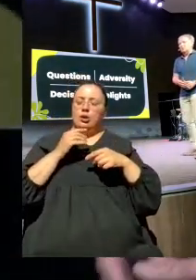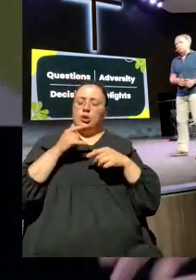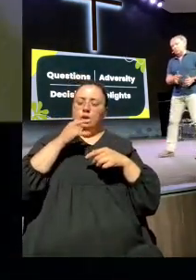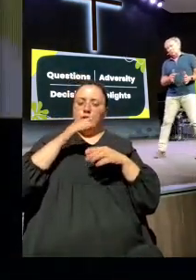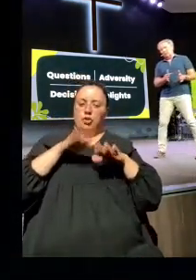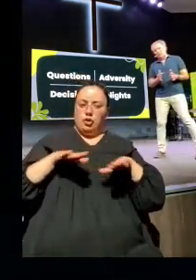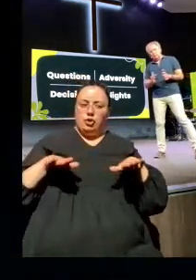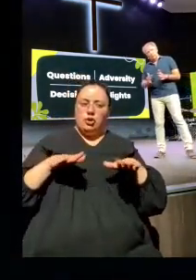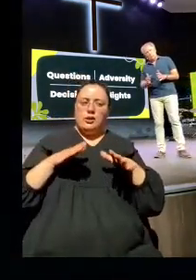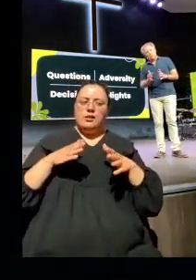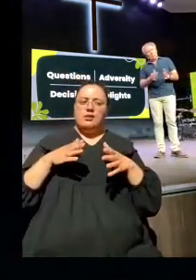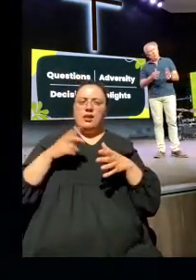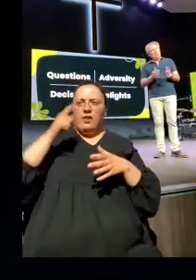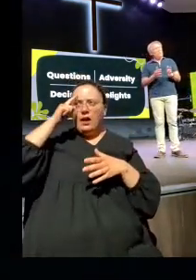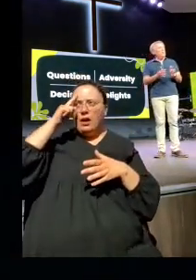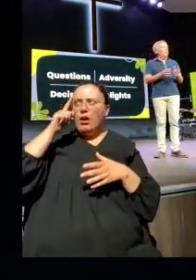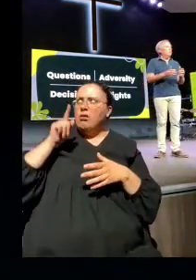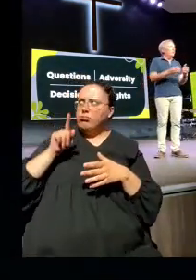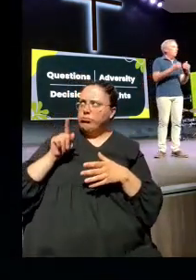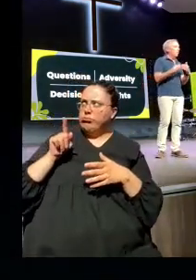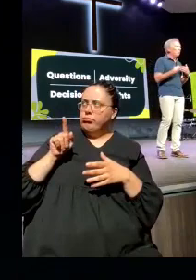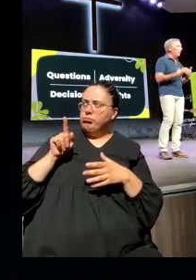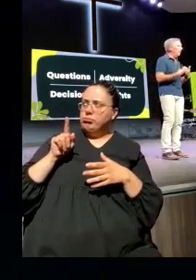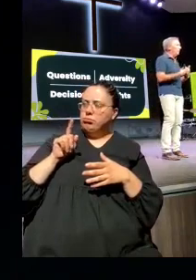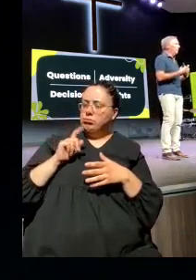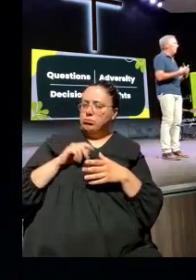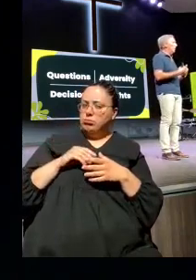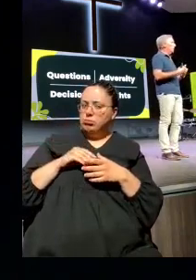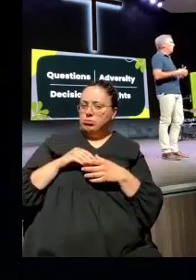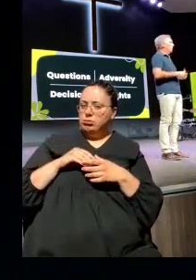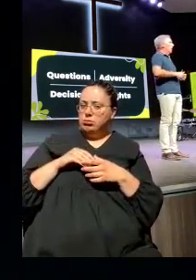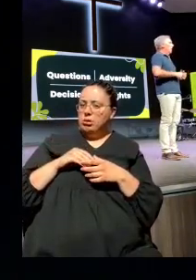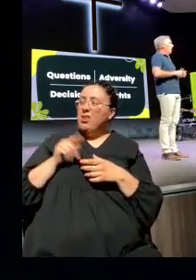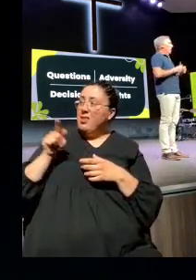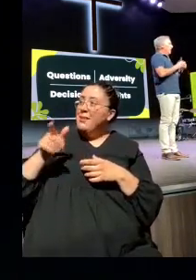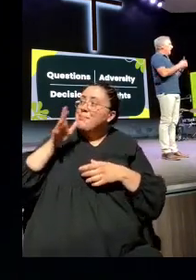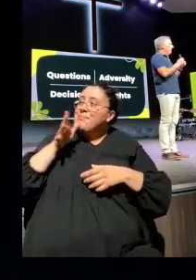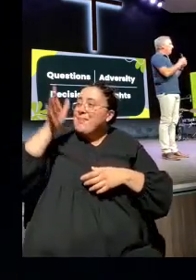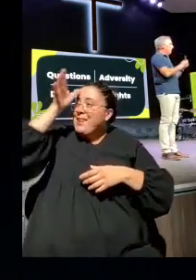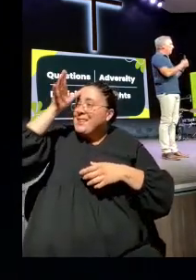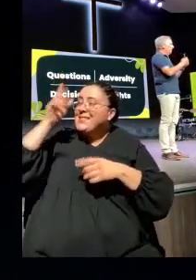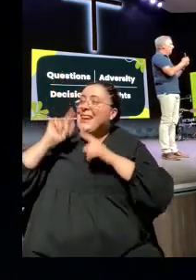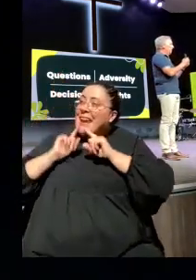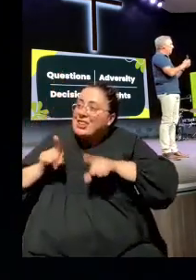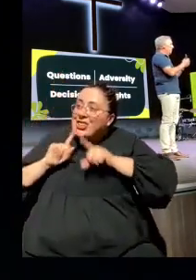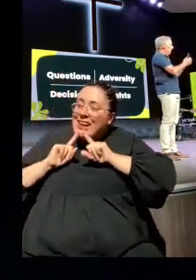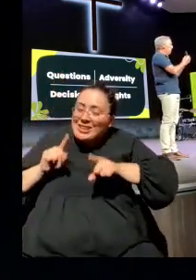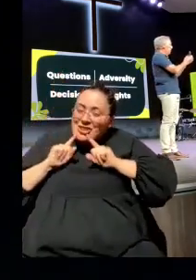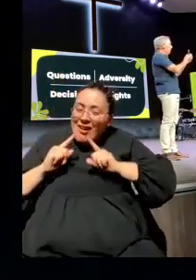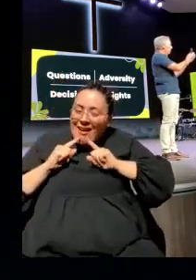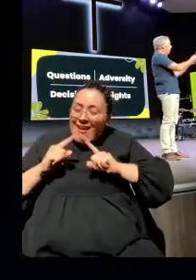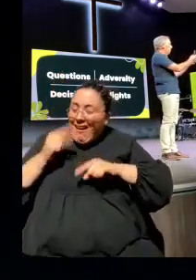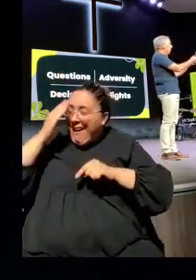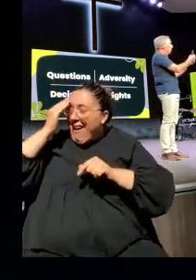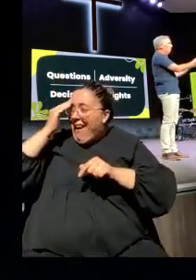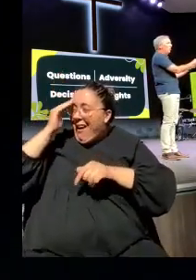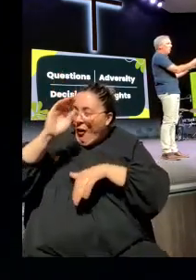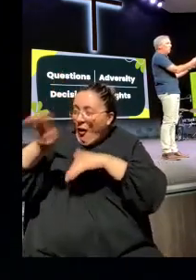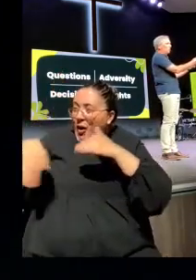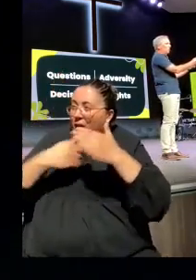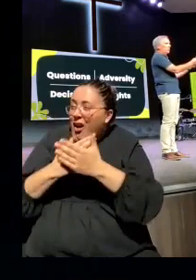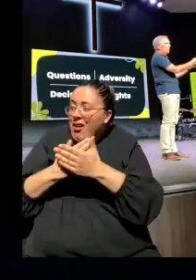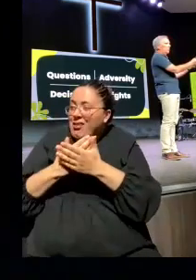answer machine, but as they get older, what they need to hear is that we don't have all the answers. And that becomes the inspiration for us to pursue